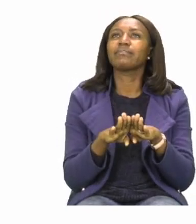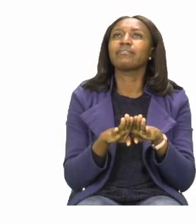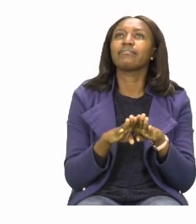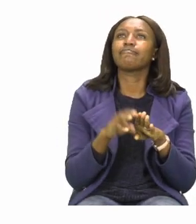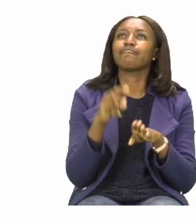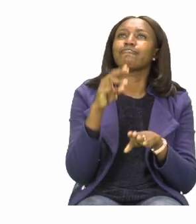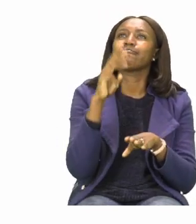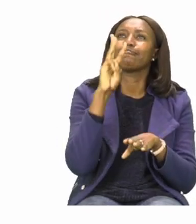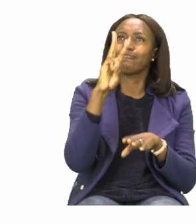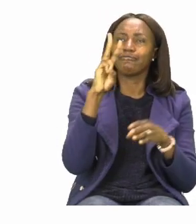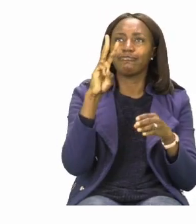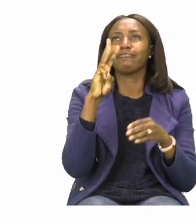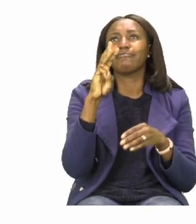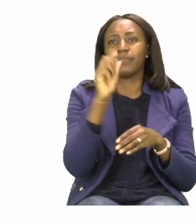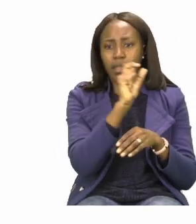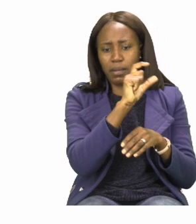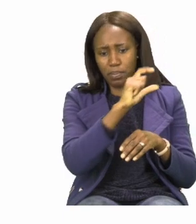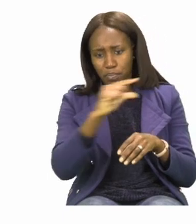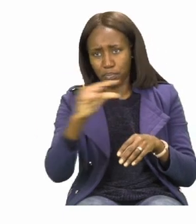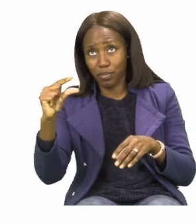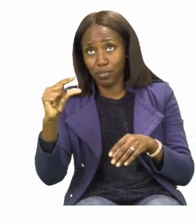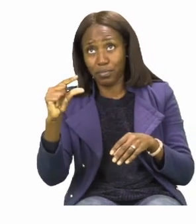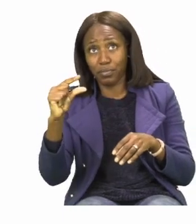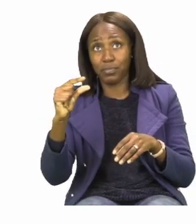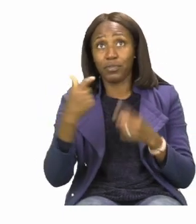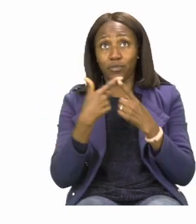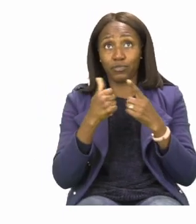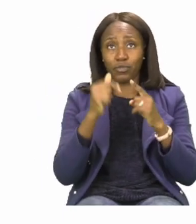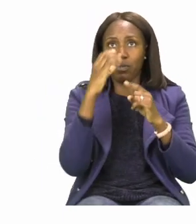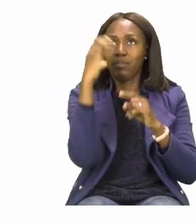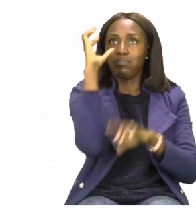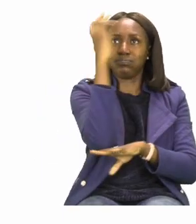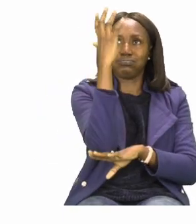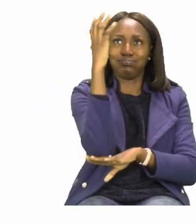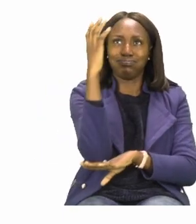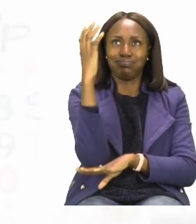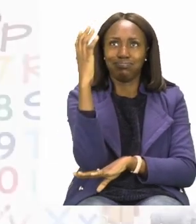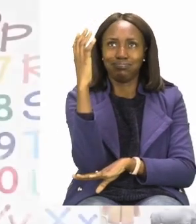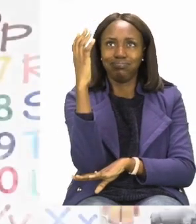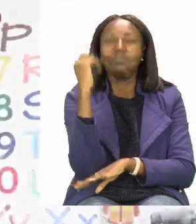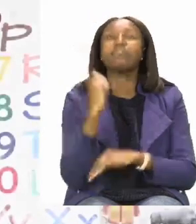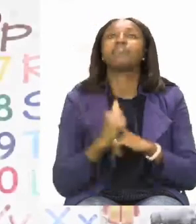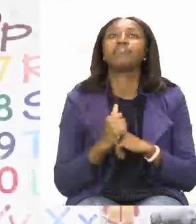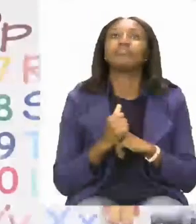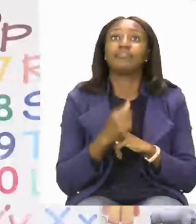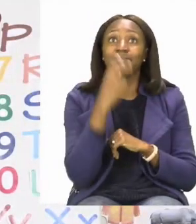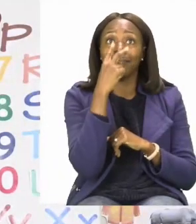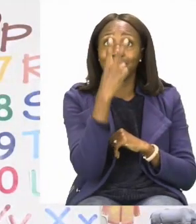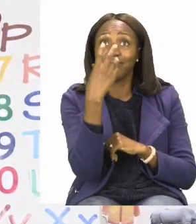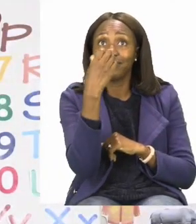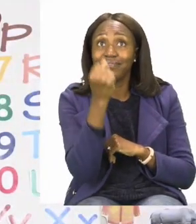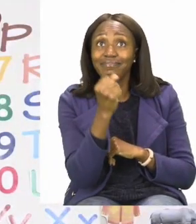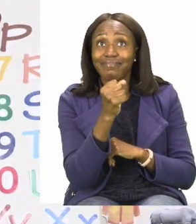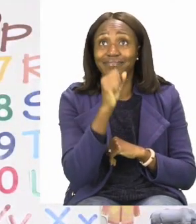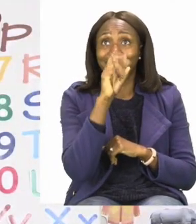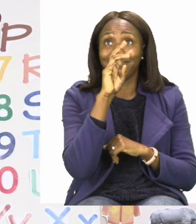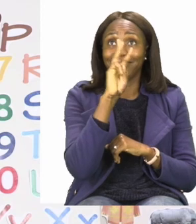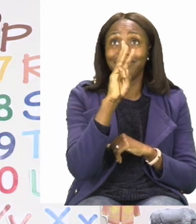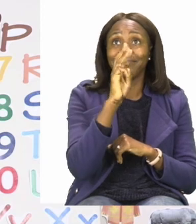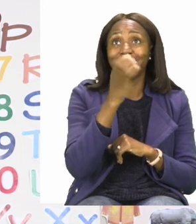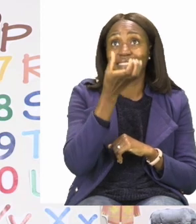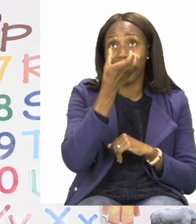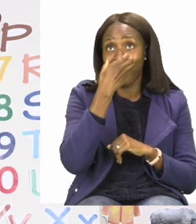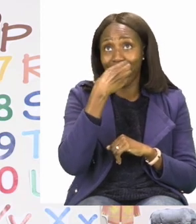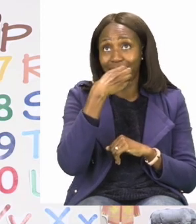make. Let's try and make some of the words together. Now I have 3 apples and I have